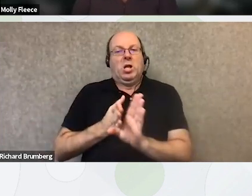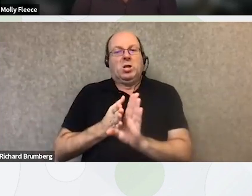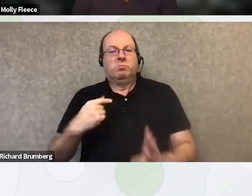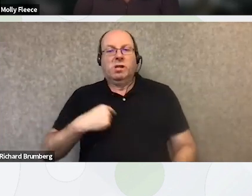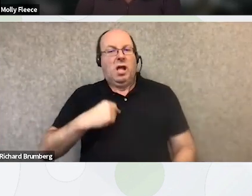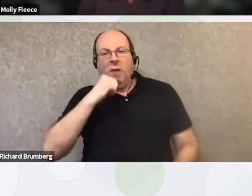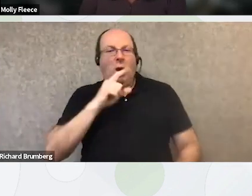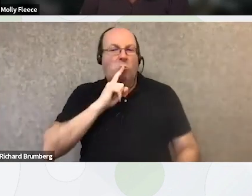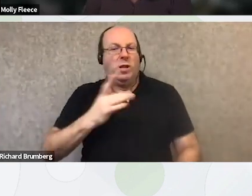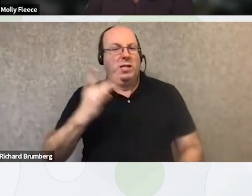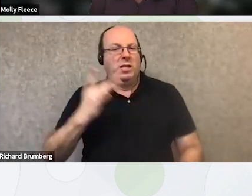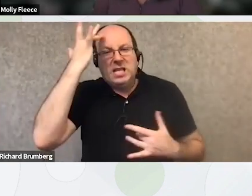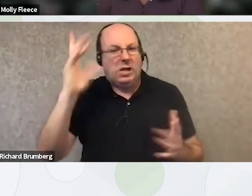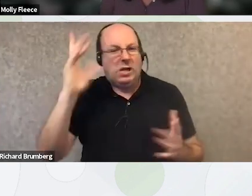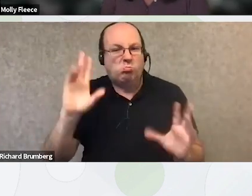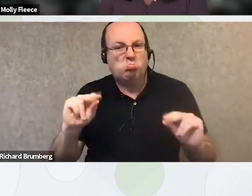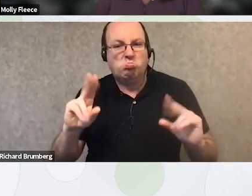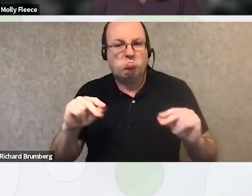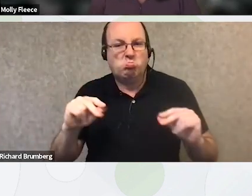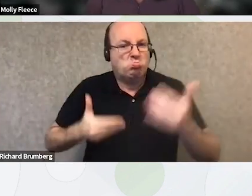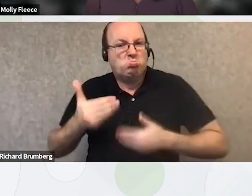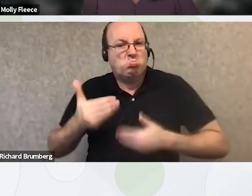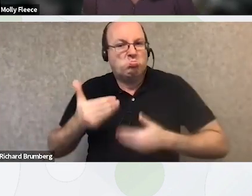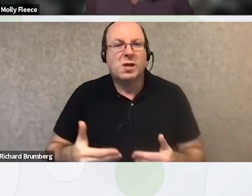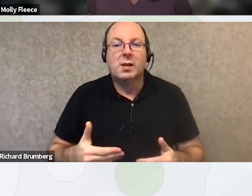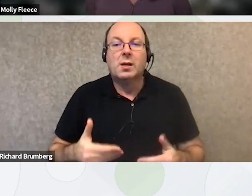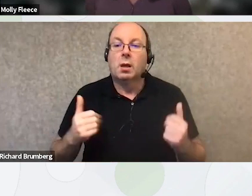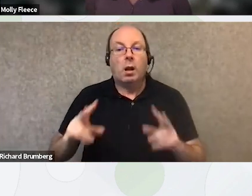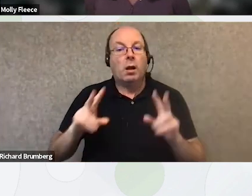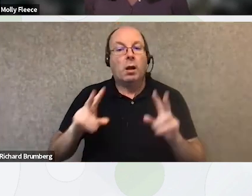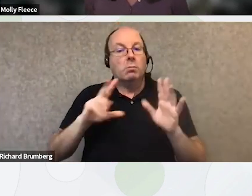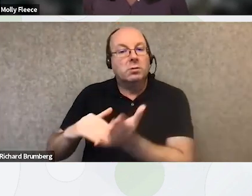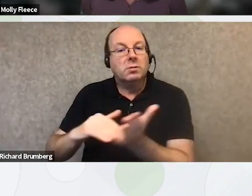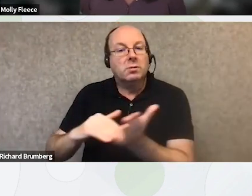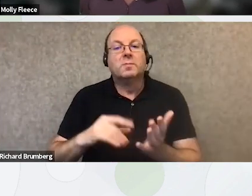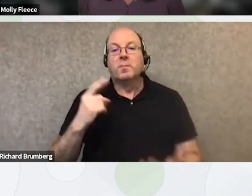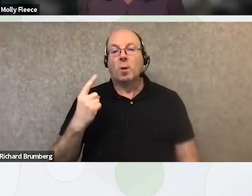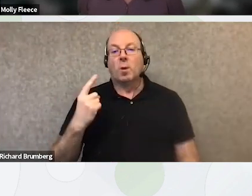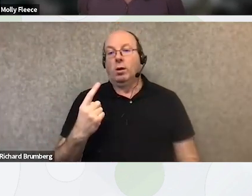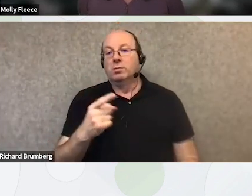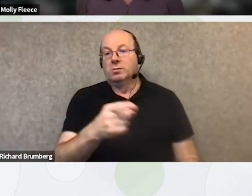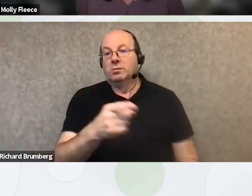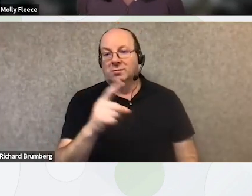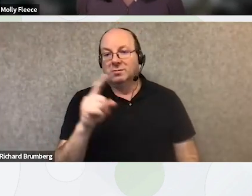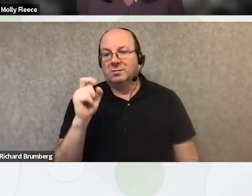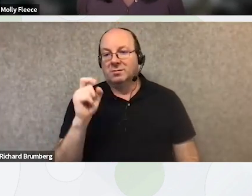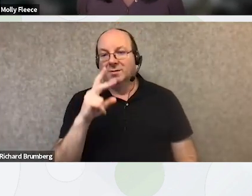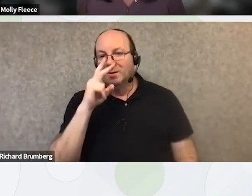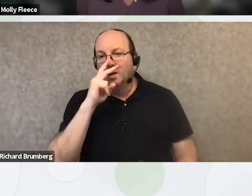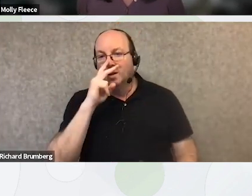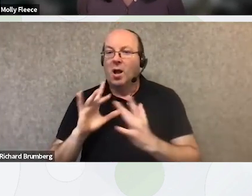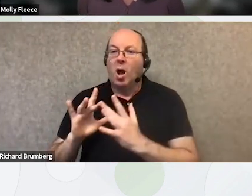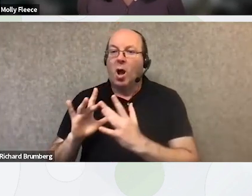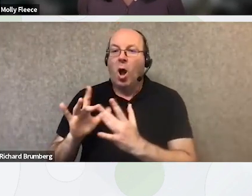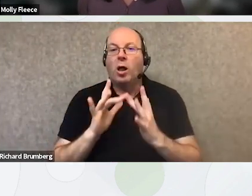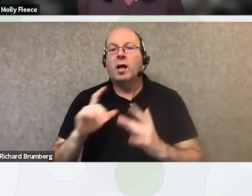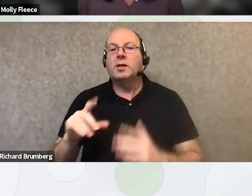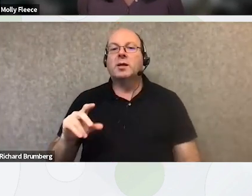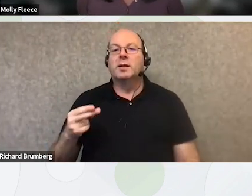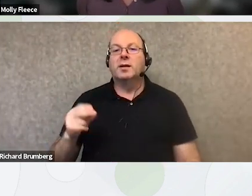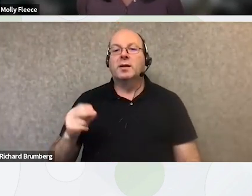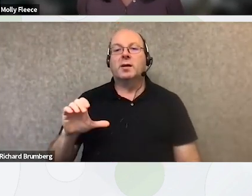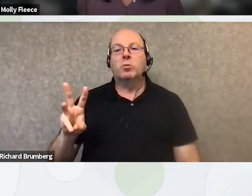many surveys looking at this topic, and in this one in particular, being an online survey of healthcare workers